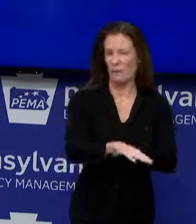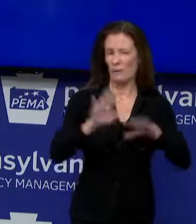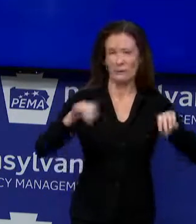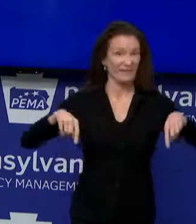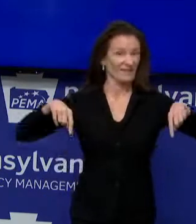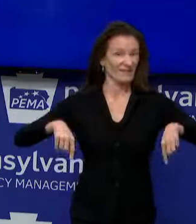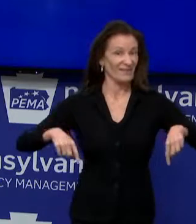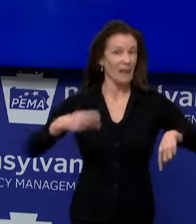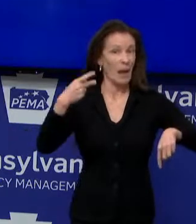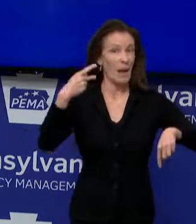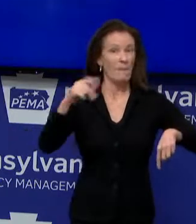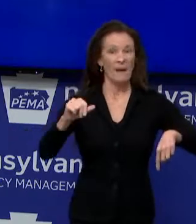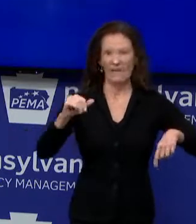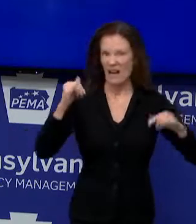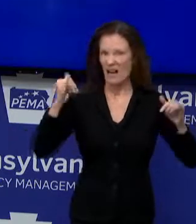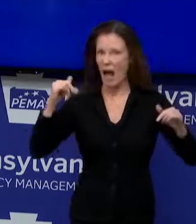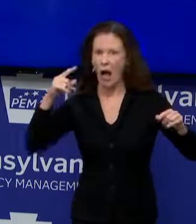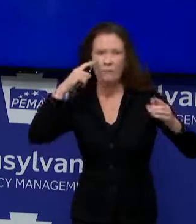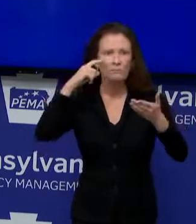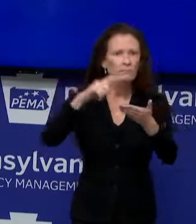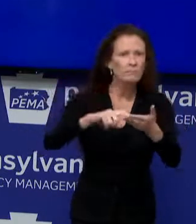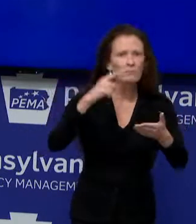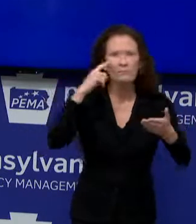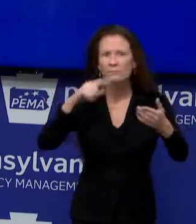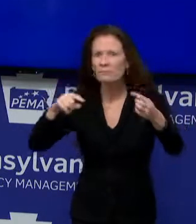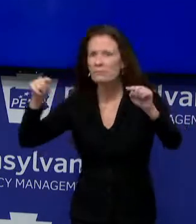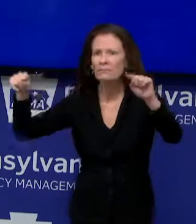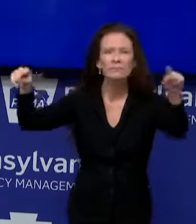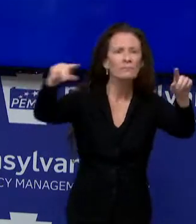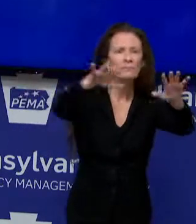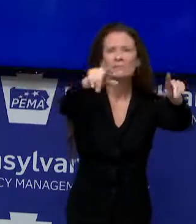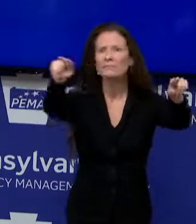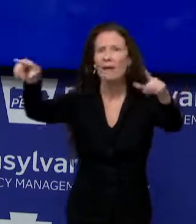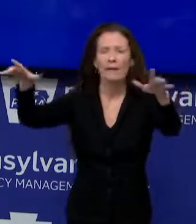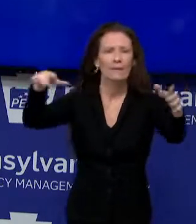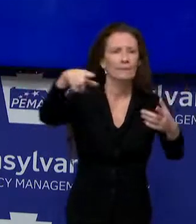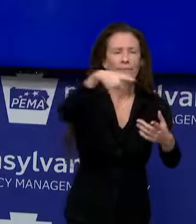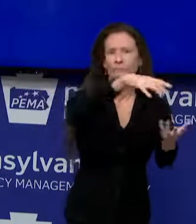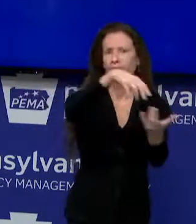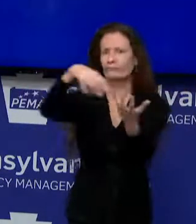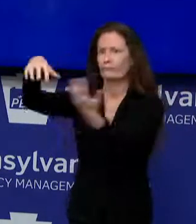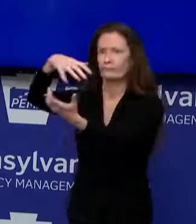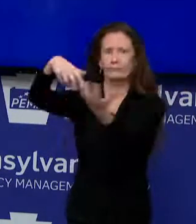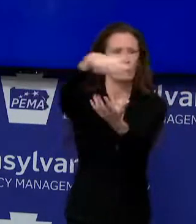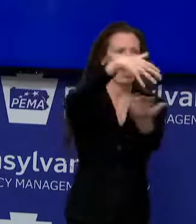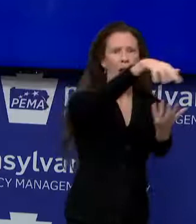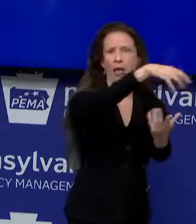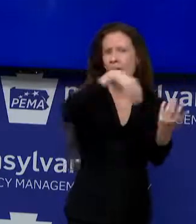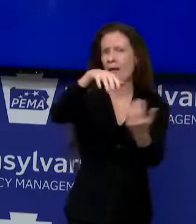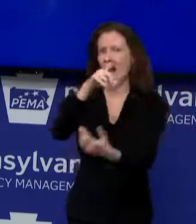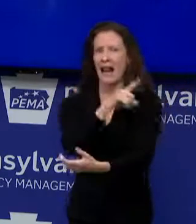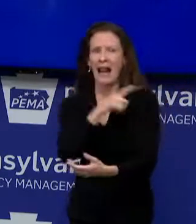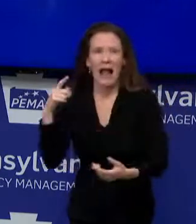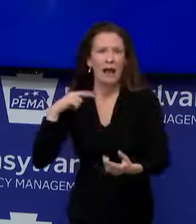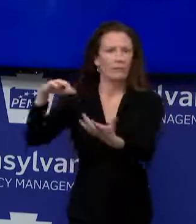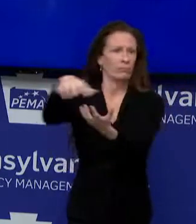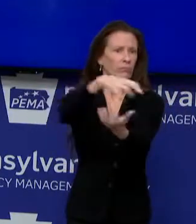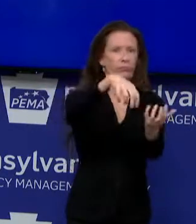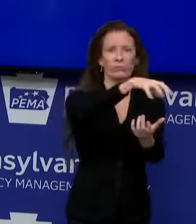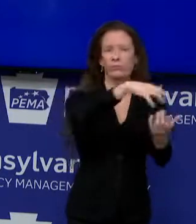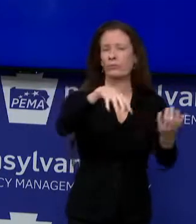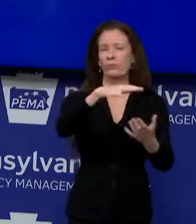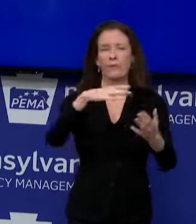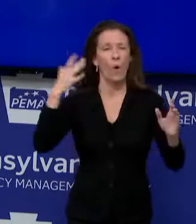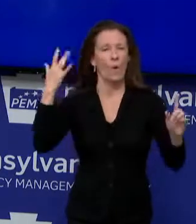votes. They claim to believe that Pennsylvania's election was compromised and that our electoral votes